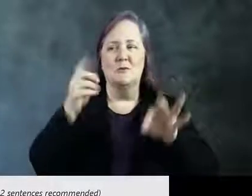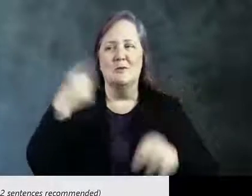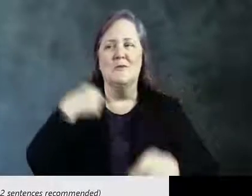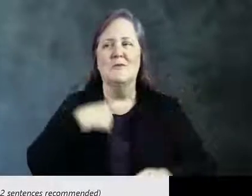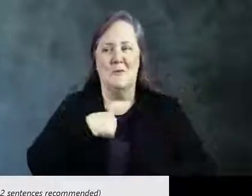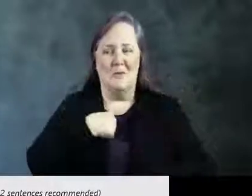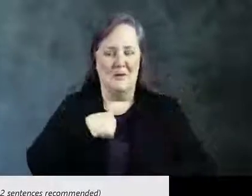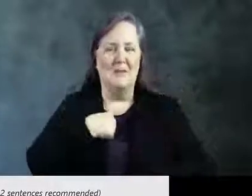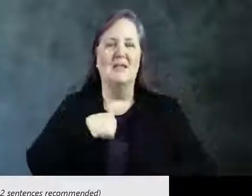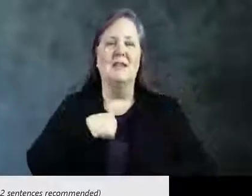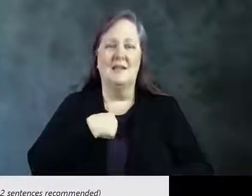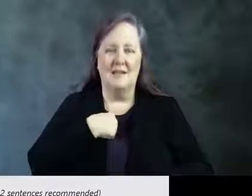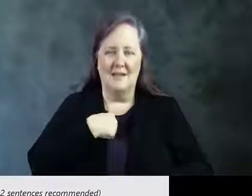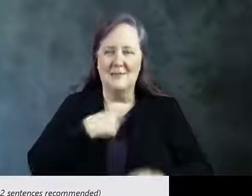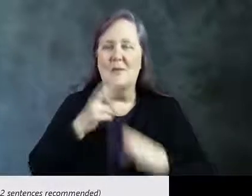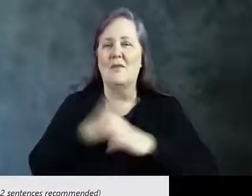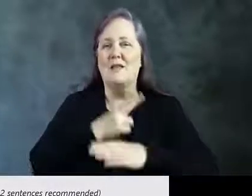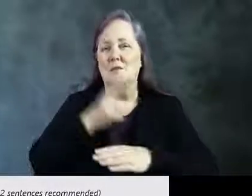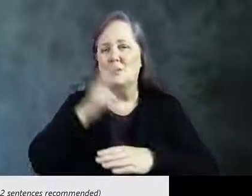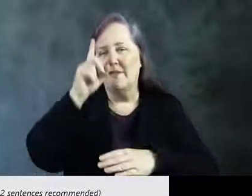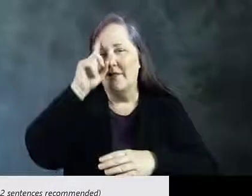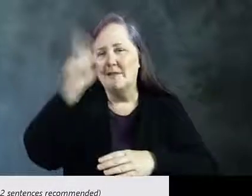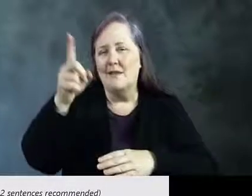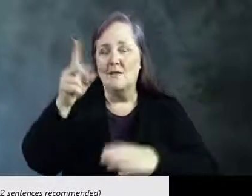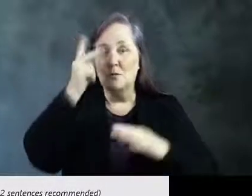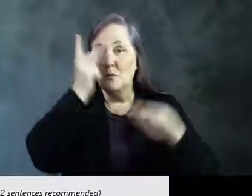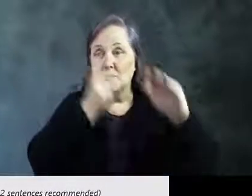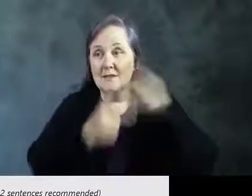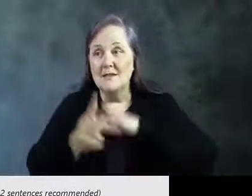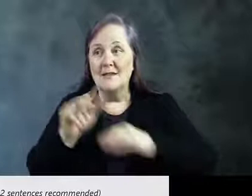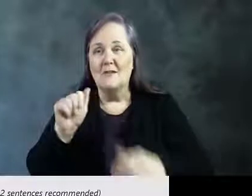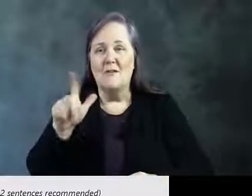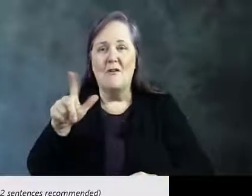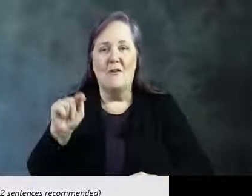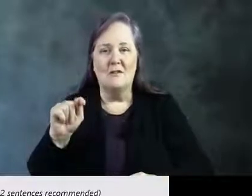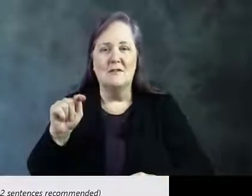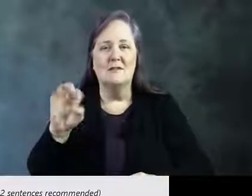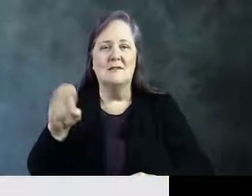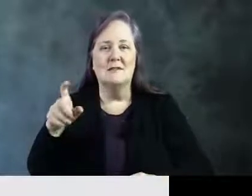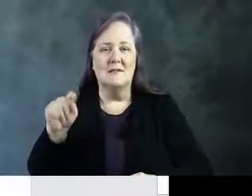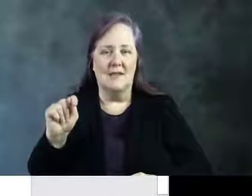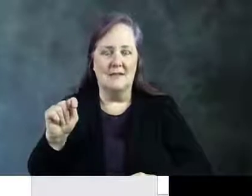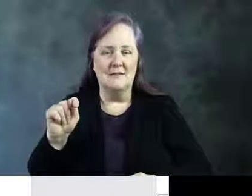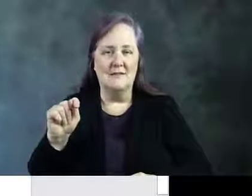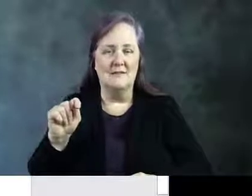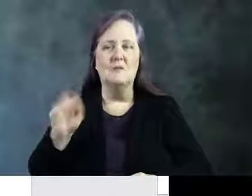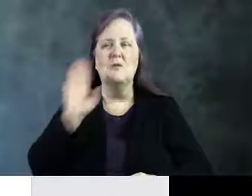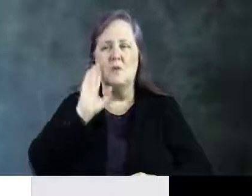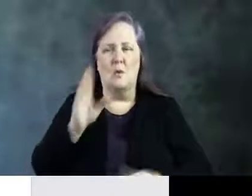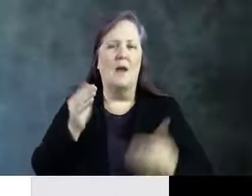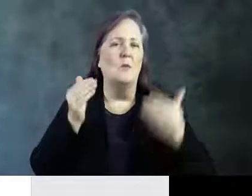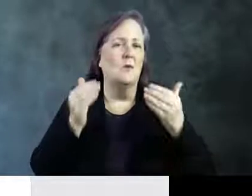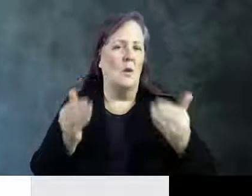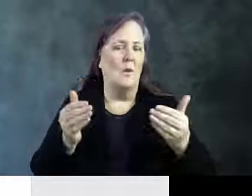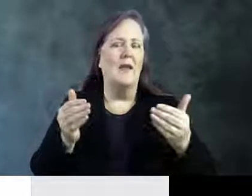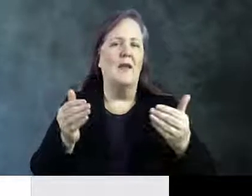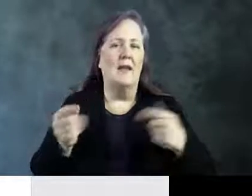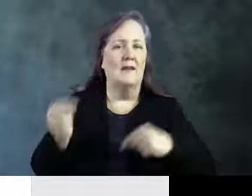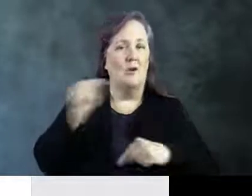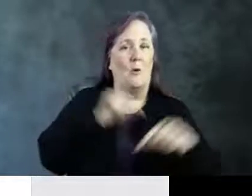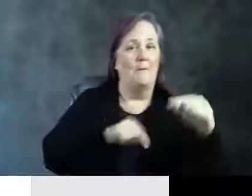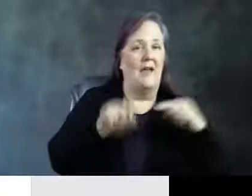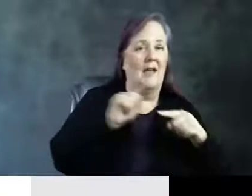using the intelligence services to predict what my alt text is. And I'm actually going to go ahead and go back to